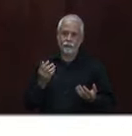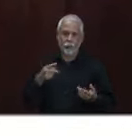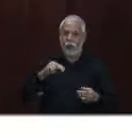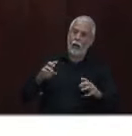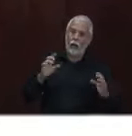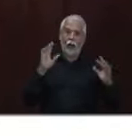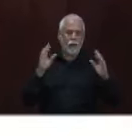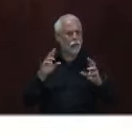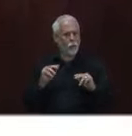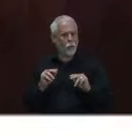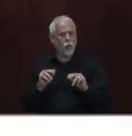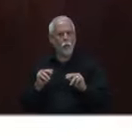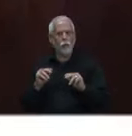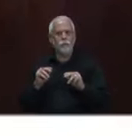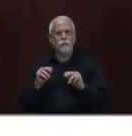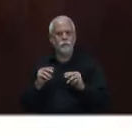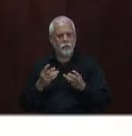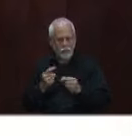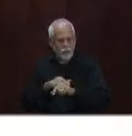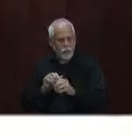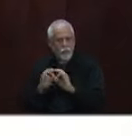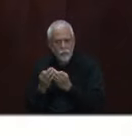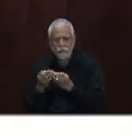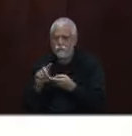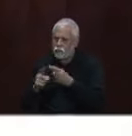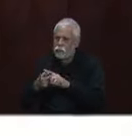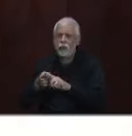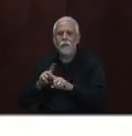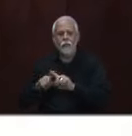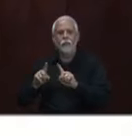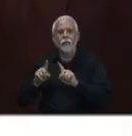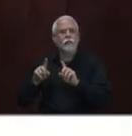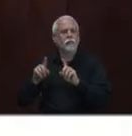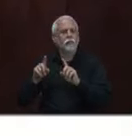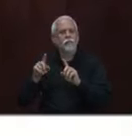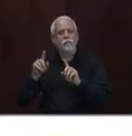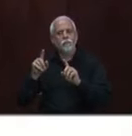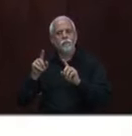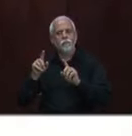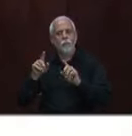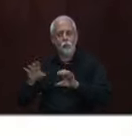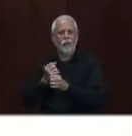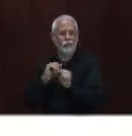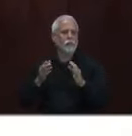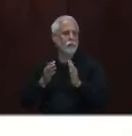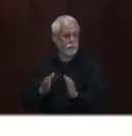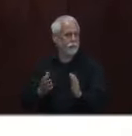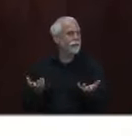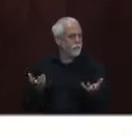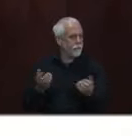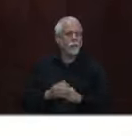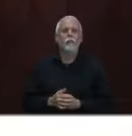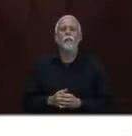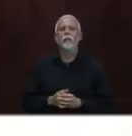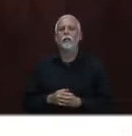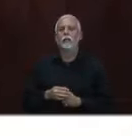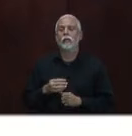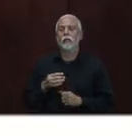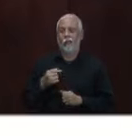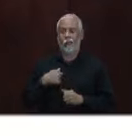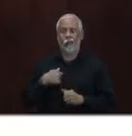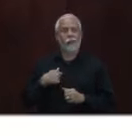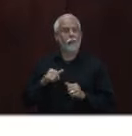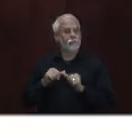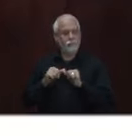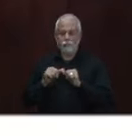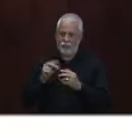panicking during this time. They want to be able to spend time with their family and friends, but they can do it in a way that's safe. And I